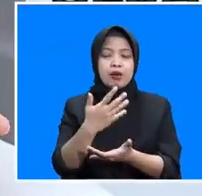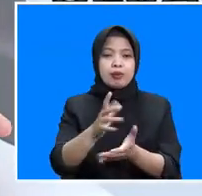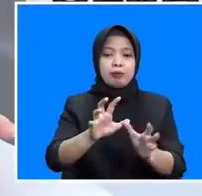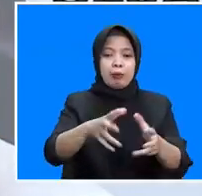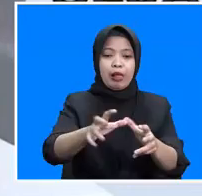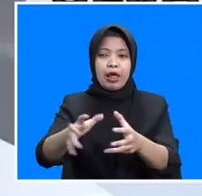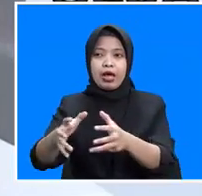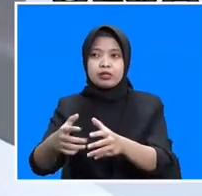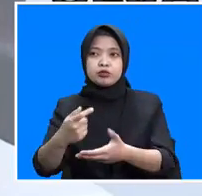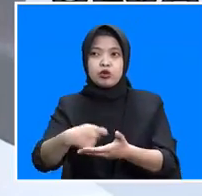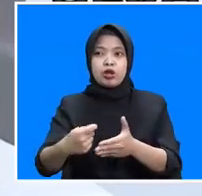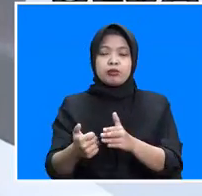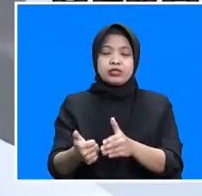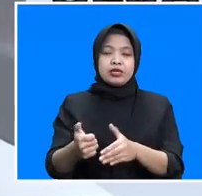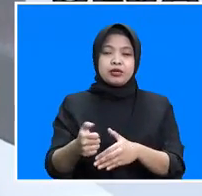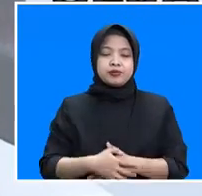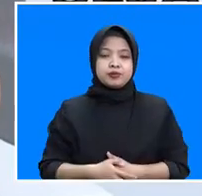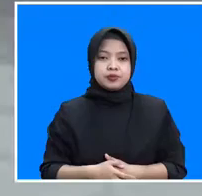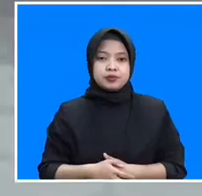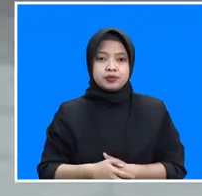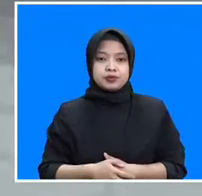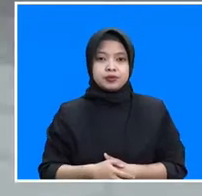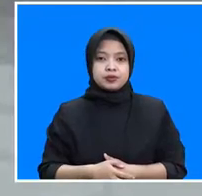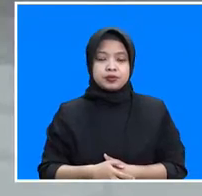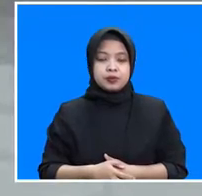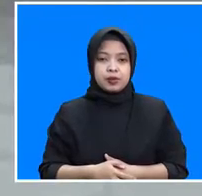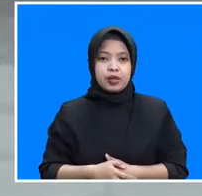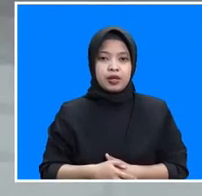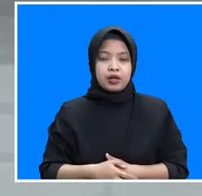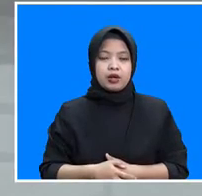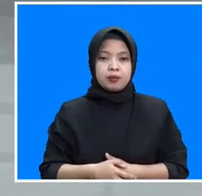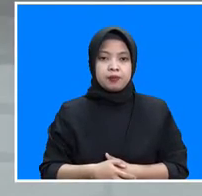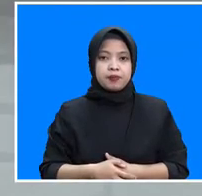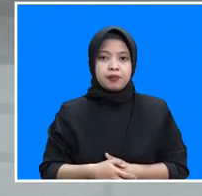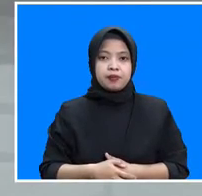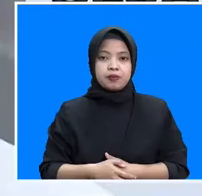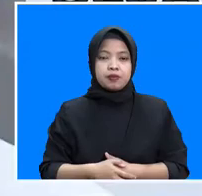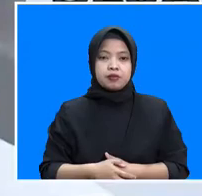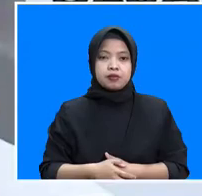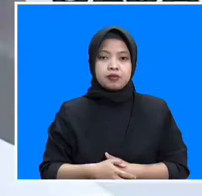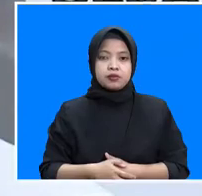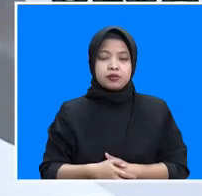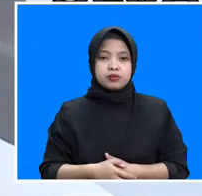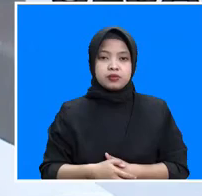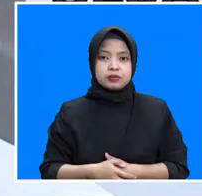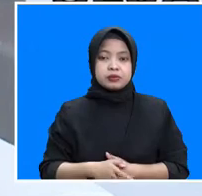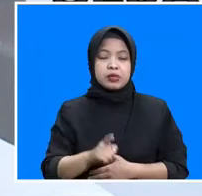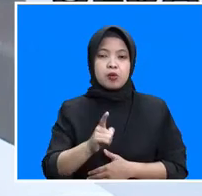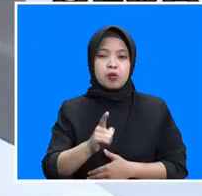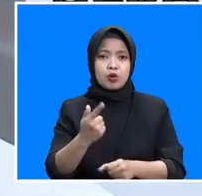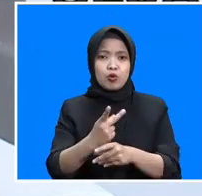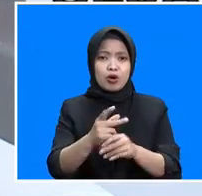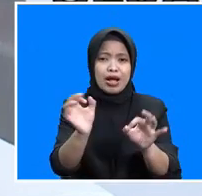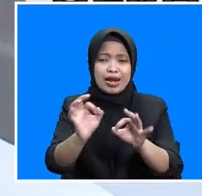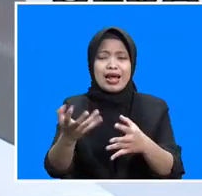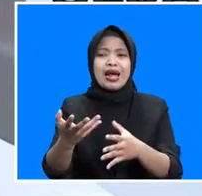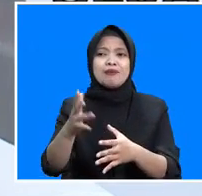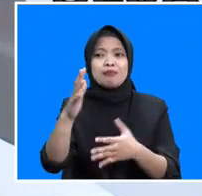that, it would That's be very right. difficult to be having right. any further conversations, yeah. you know, on this. I think the